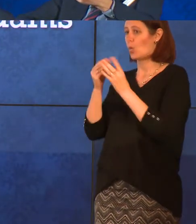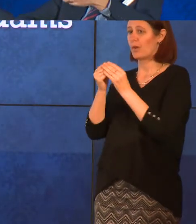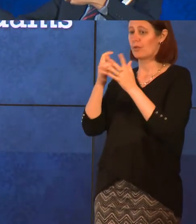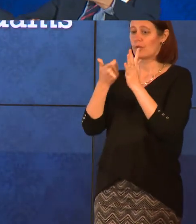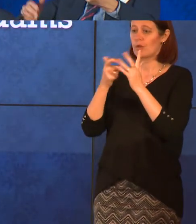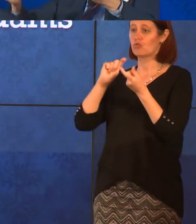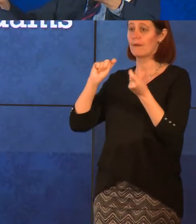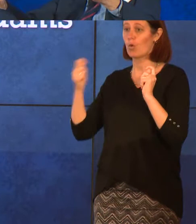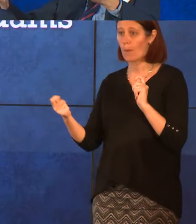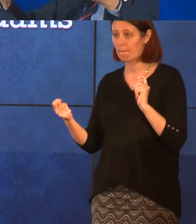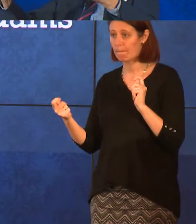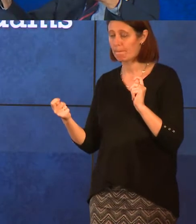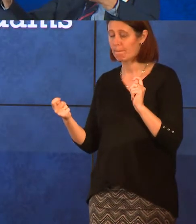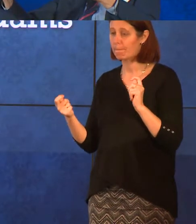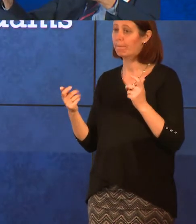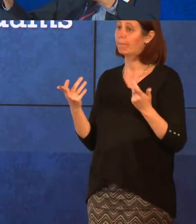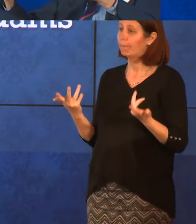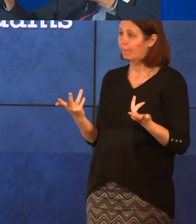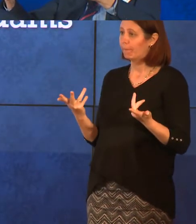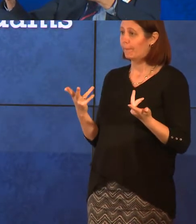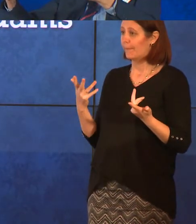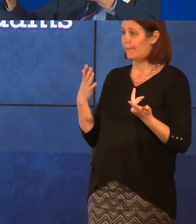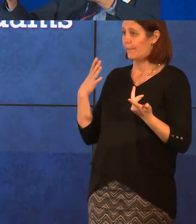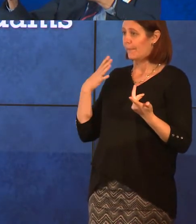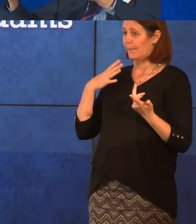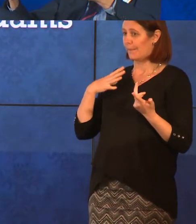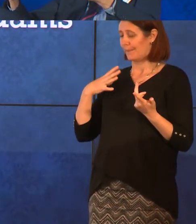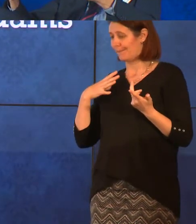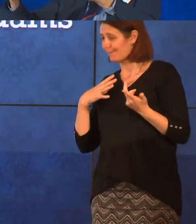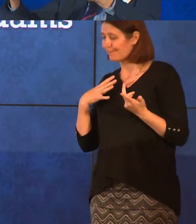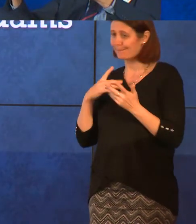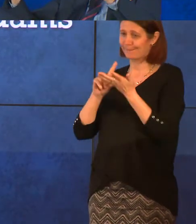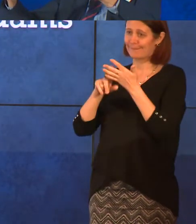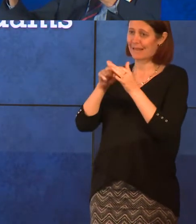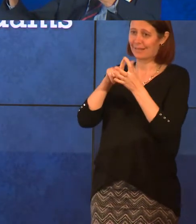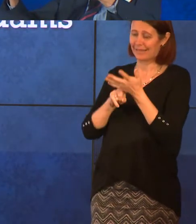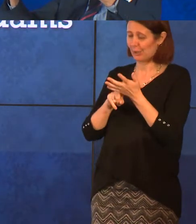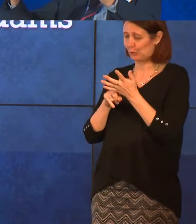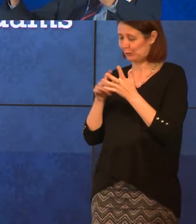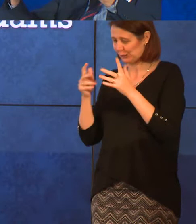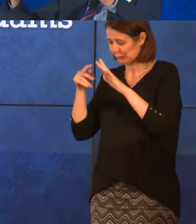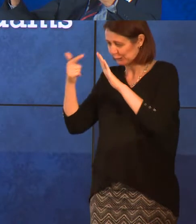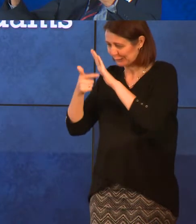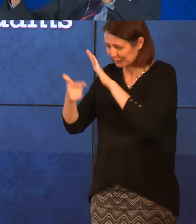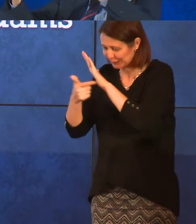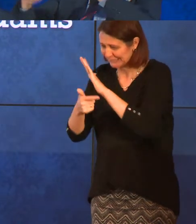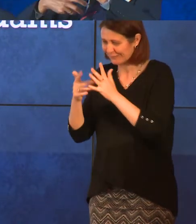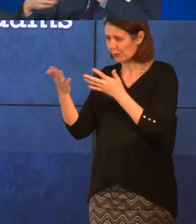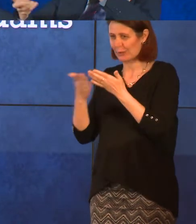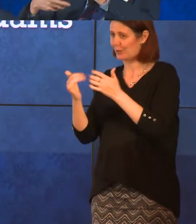reform, I mean, it actually gets to the curious legal nature of service agreements in any case. No one objects to the idea